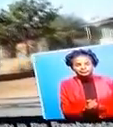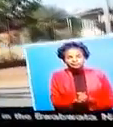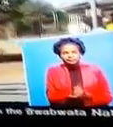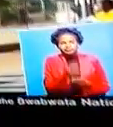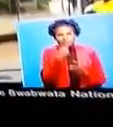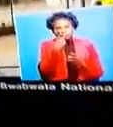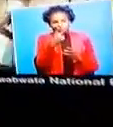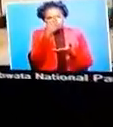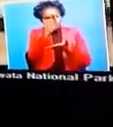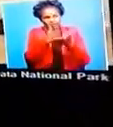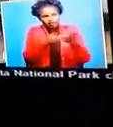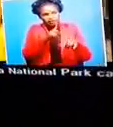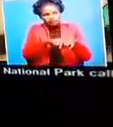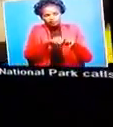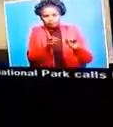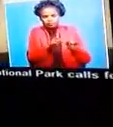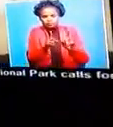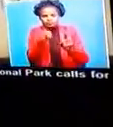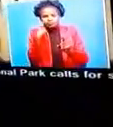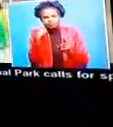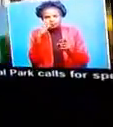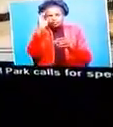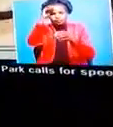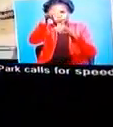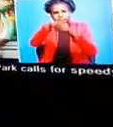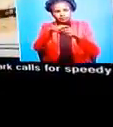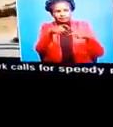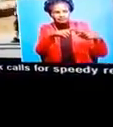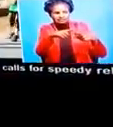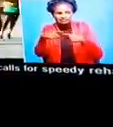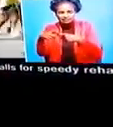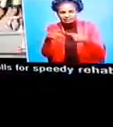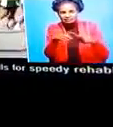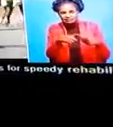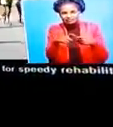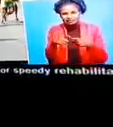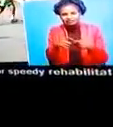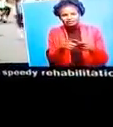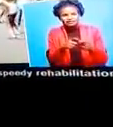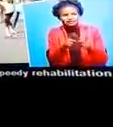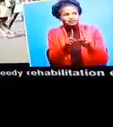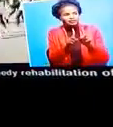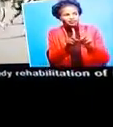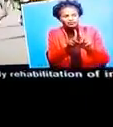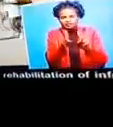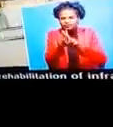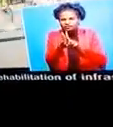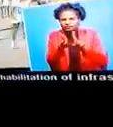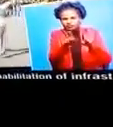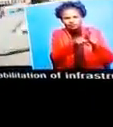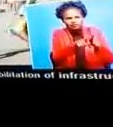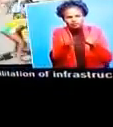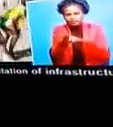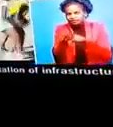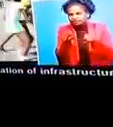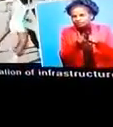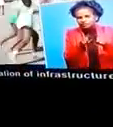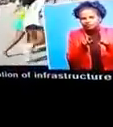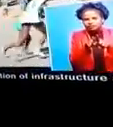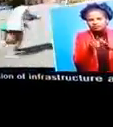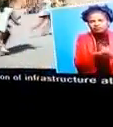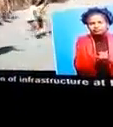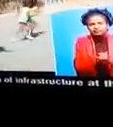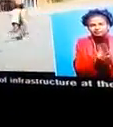The two last quarters of the game saw a netball tangle with both teams shooting one goal after the other, switching leads constantly.